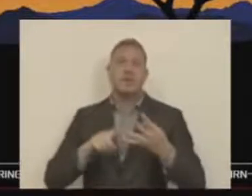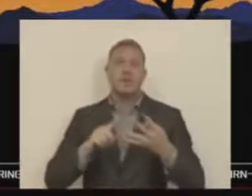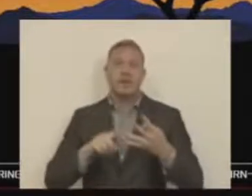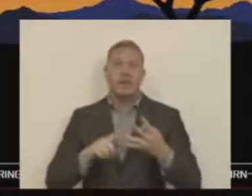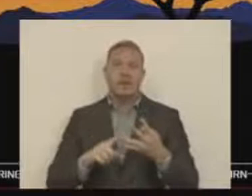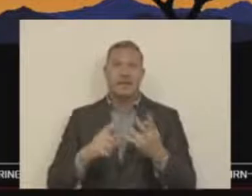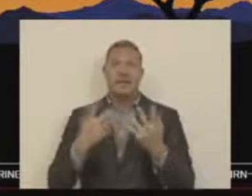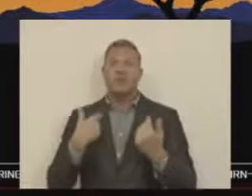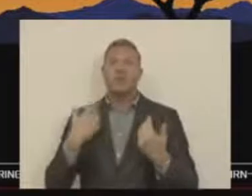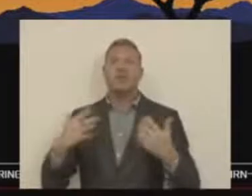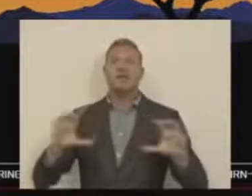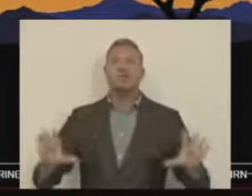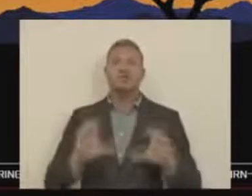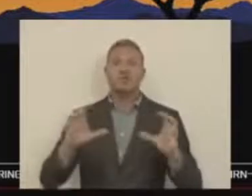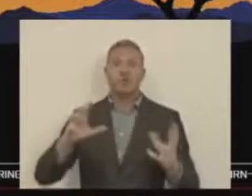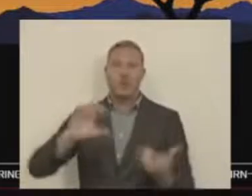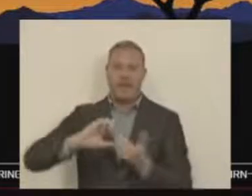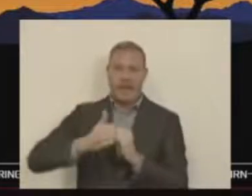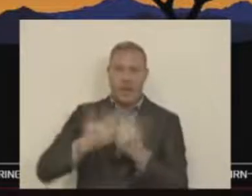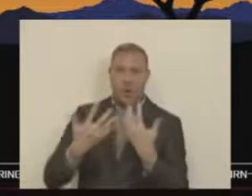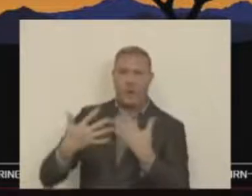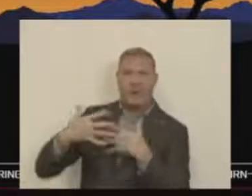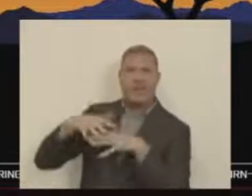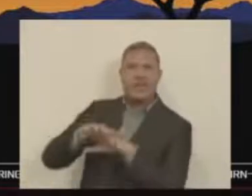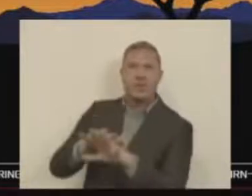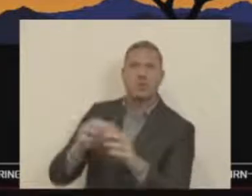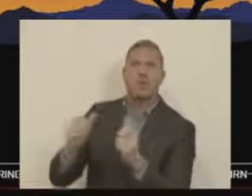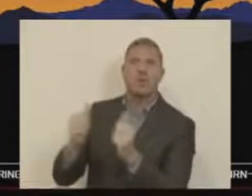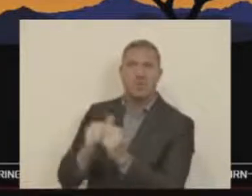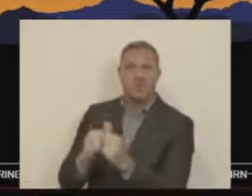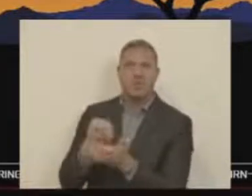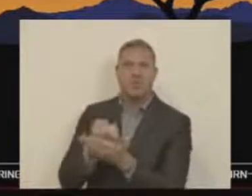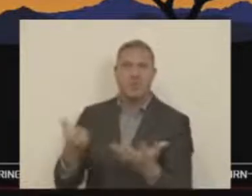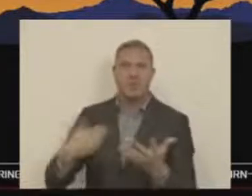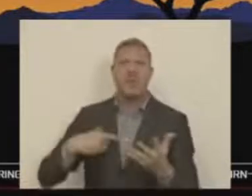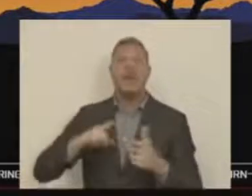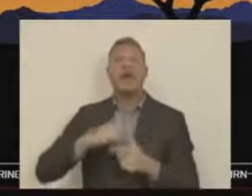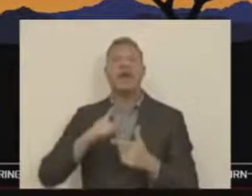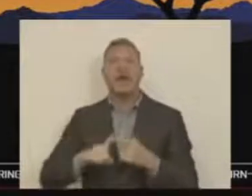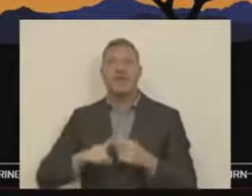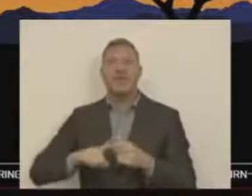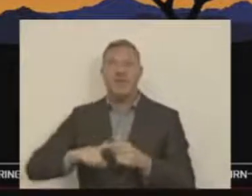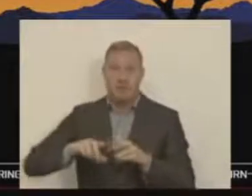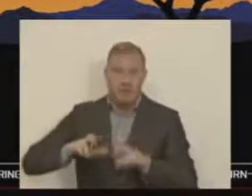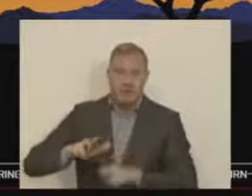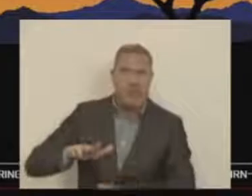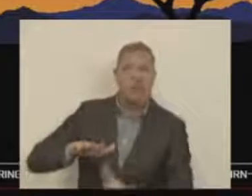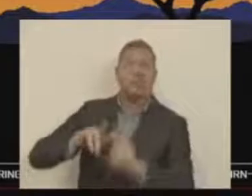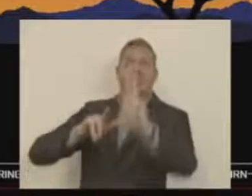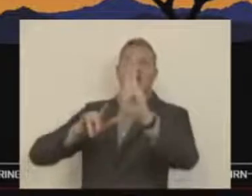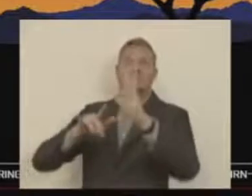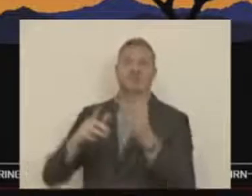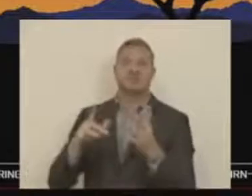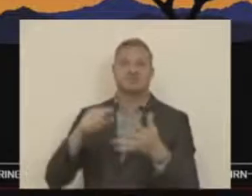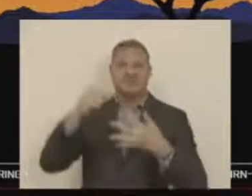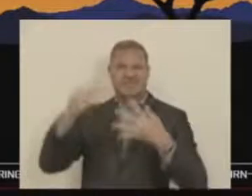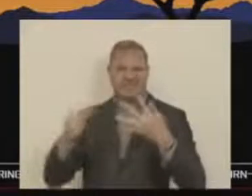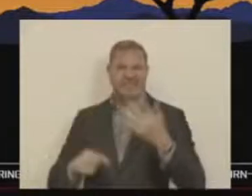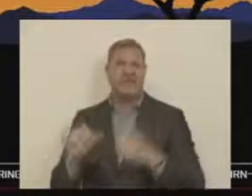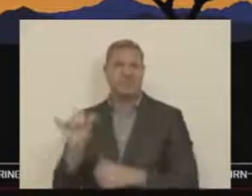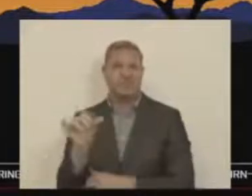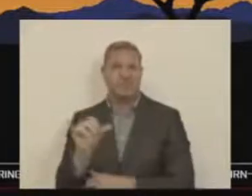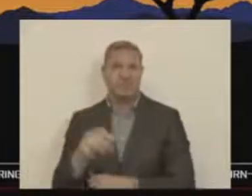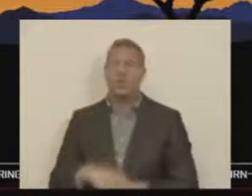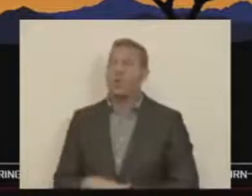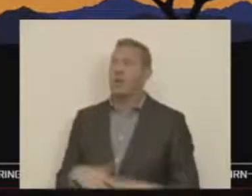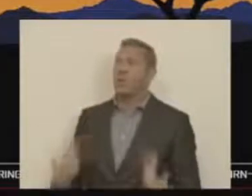launch vehicles and then space operations as needed. All right, that's awesome. You're up to a whole lot there. As a part of this